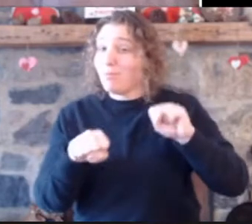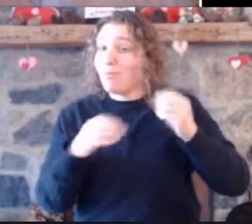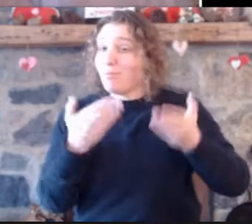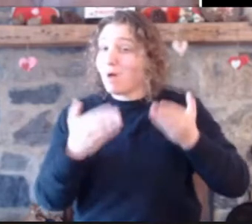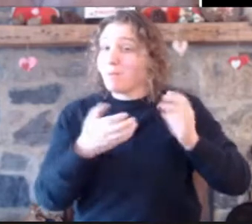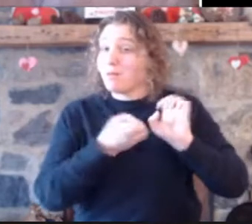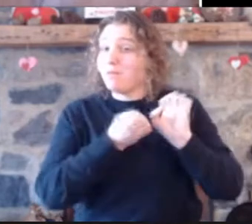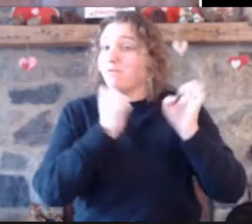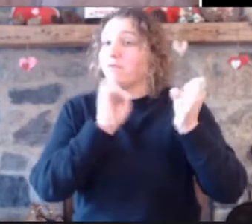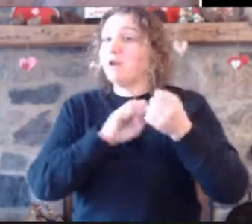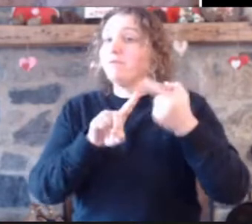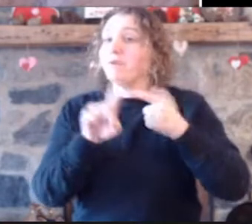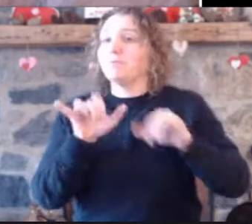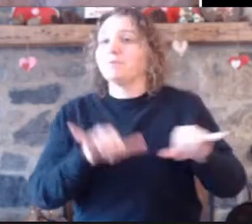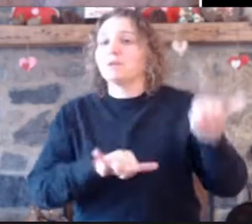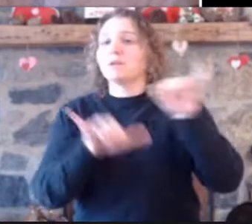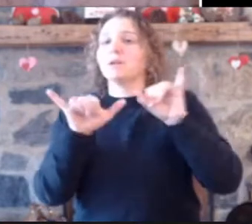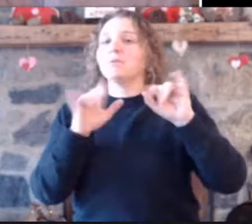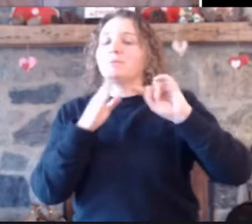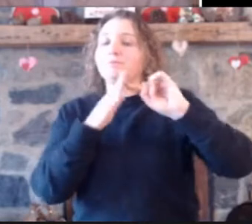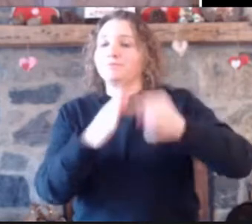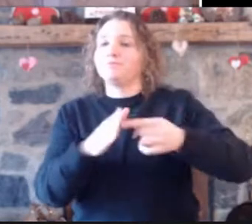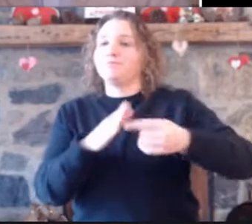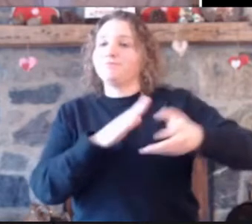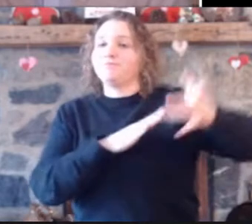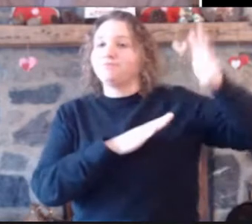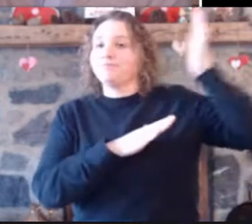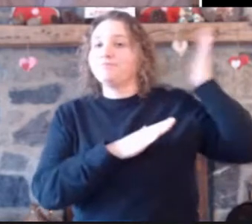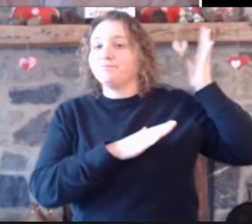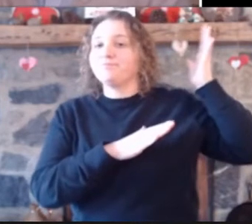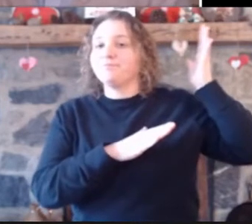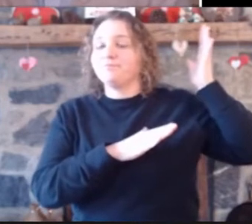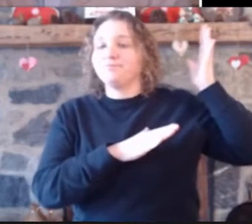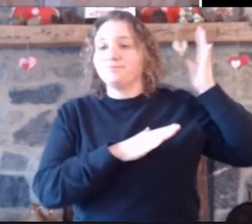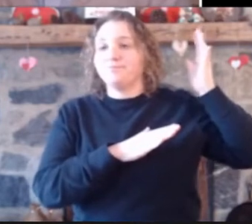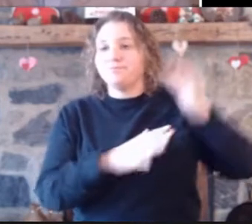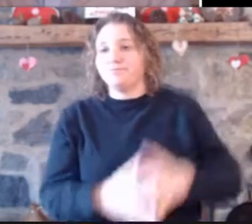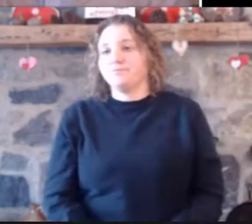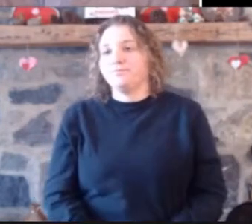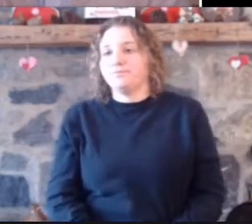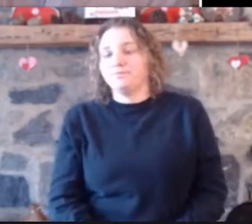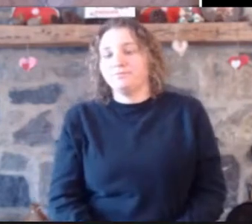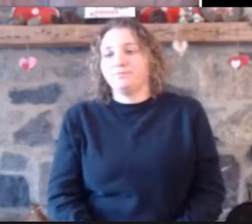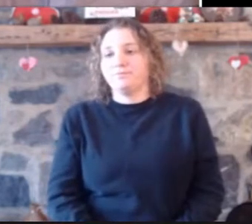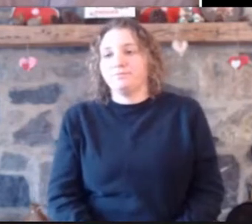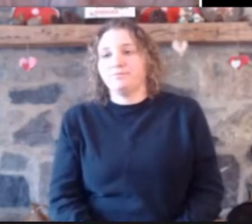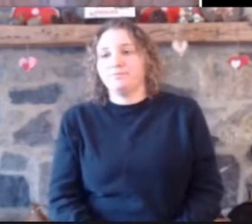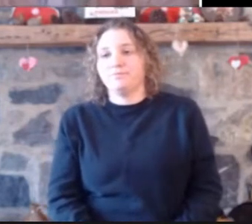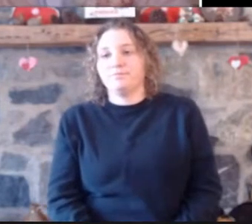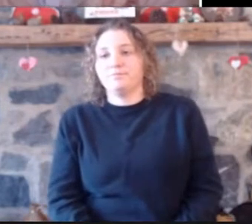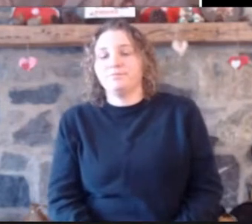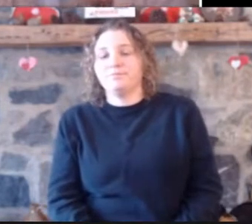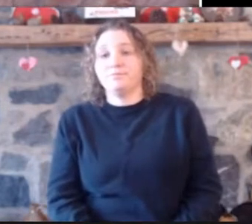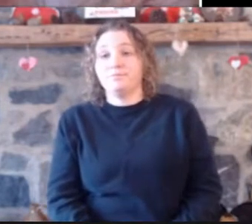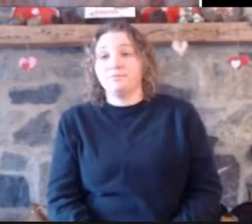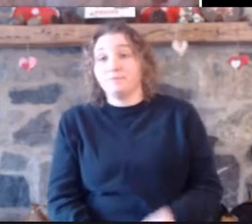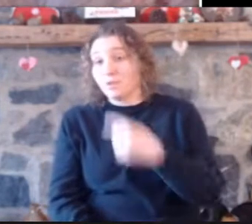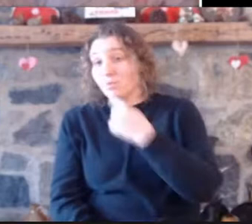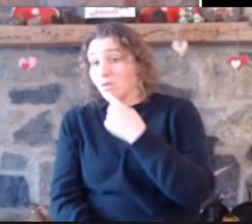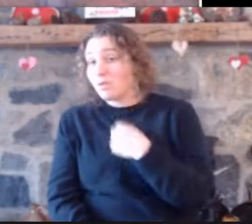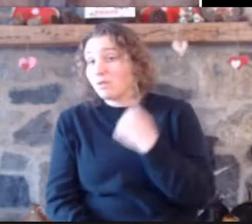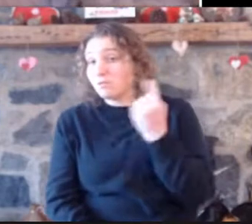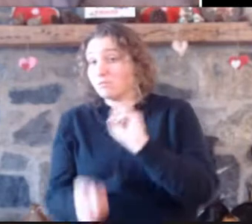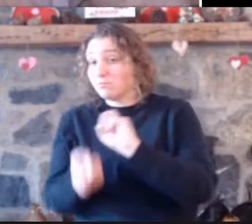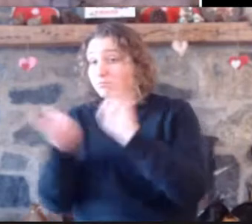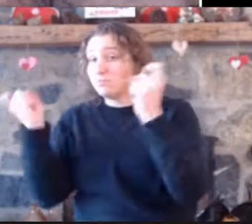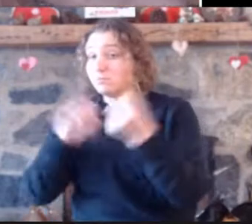probably did evolve, from a common invertebrate ancestors that lived many millions of years ago. So they tell us something changed from